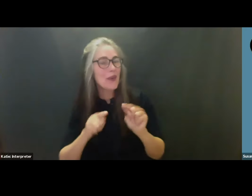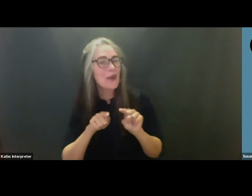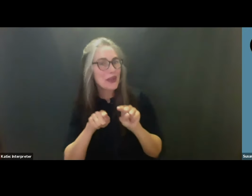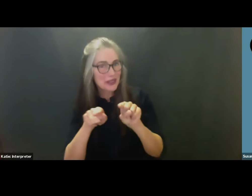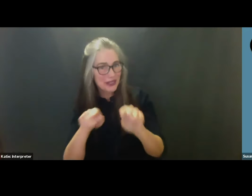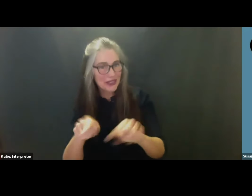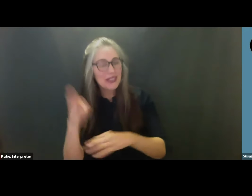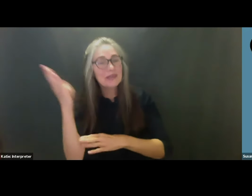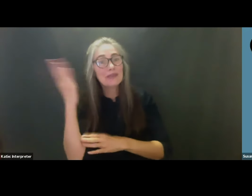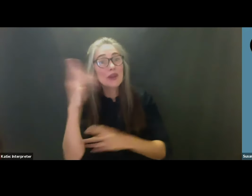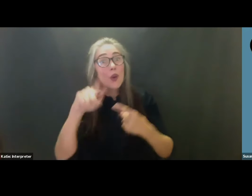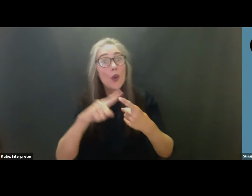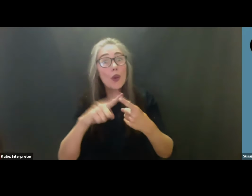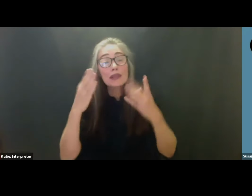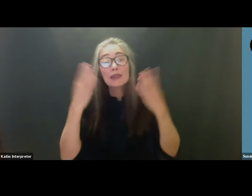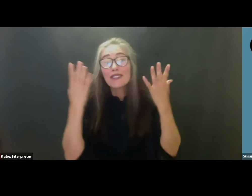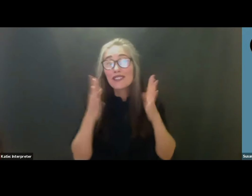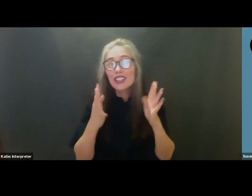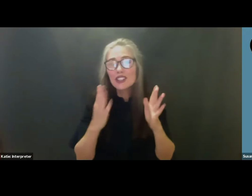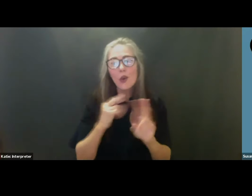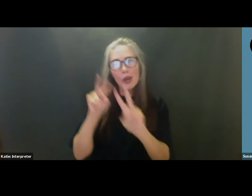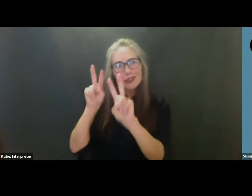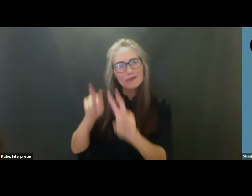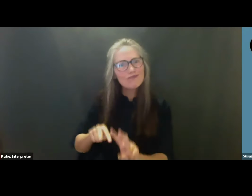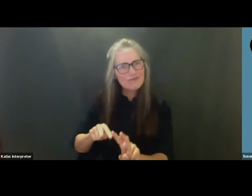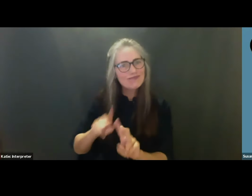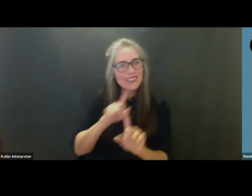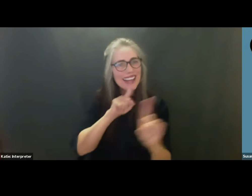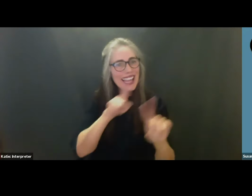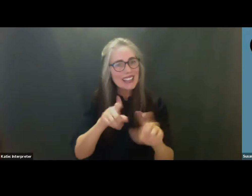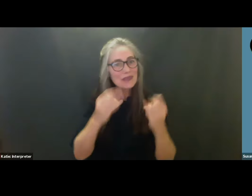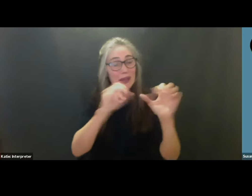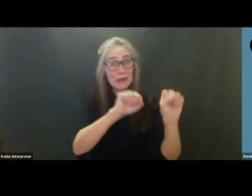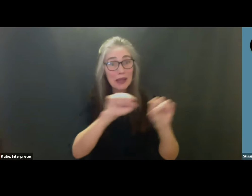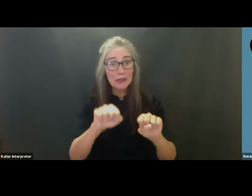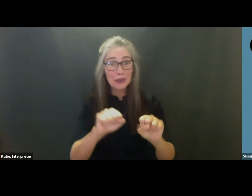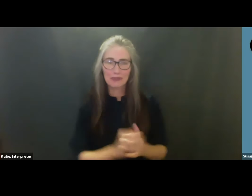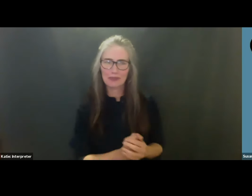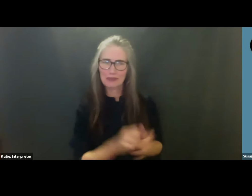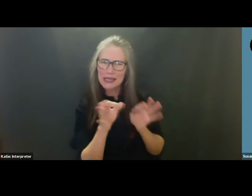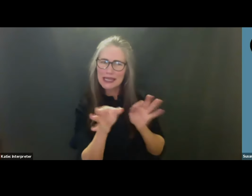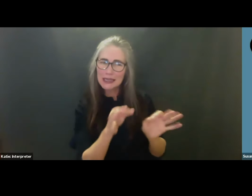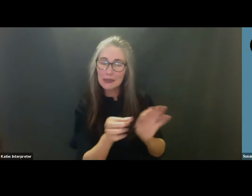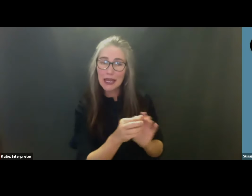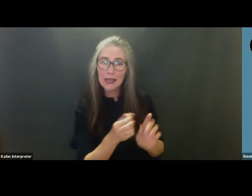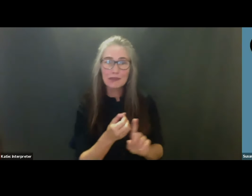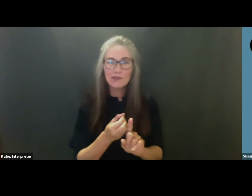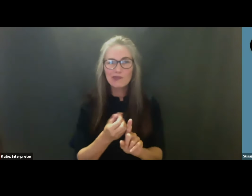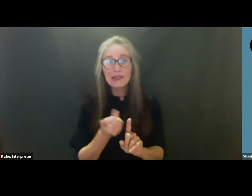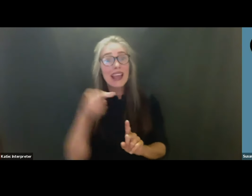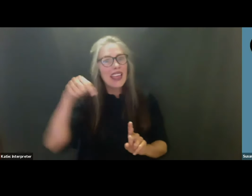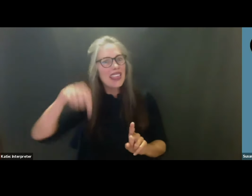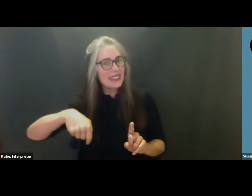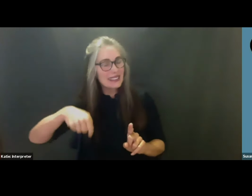many of them as possible. And I also want to clarify for the audience that this particular event is a webinar,